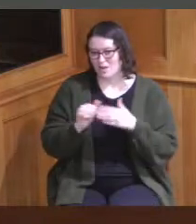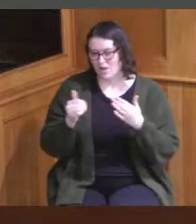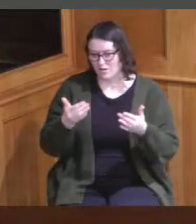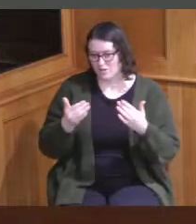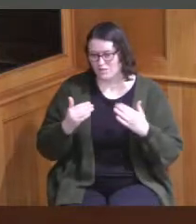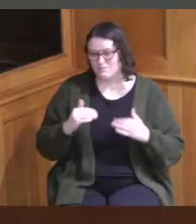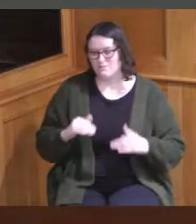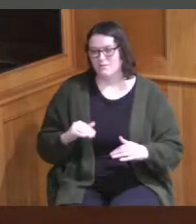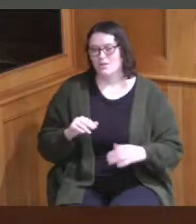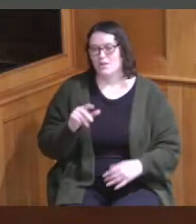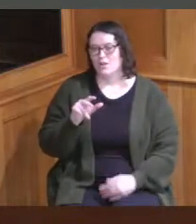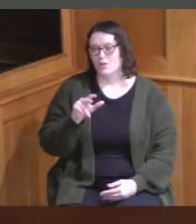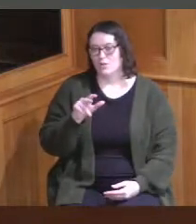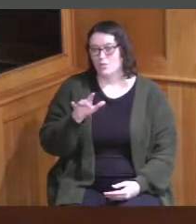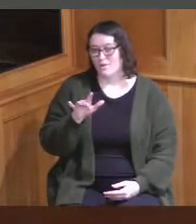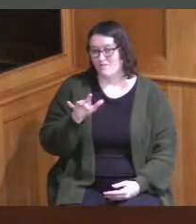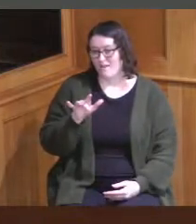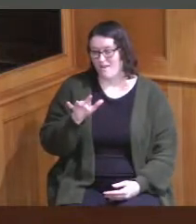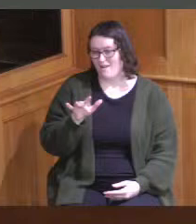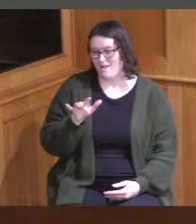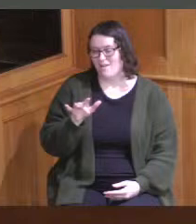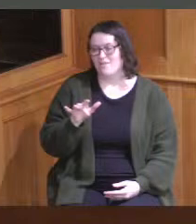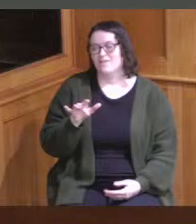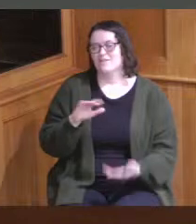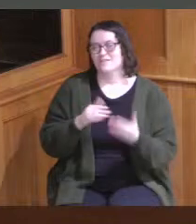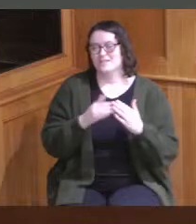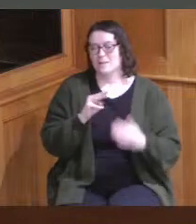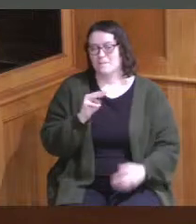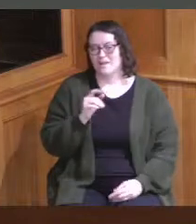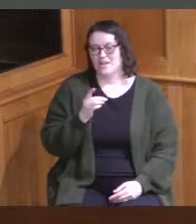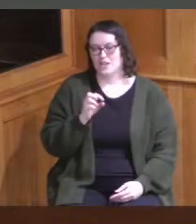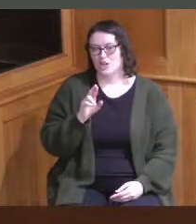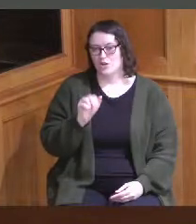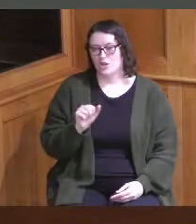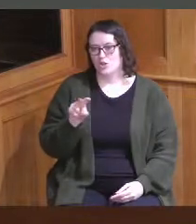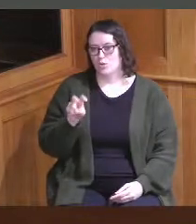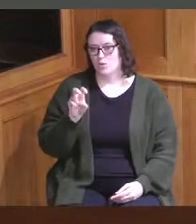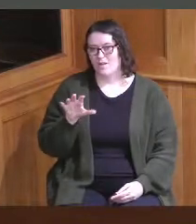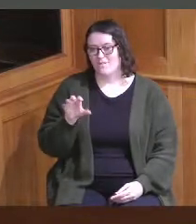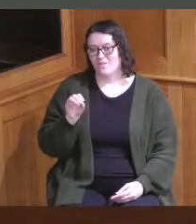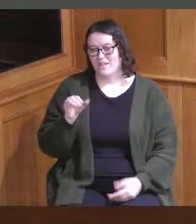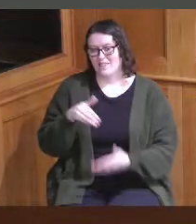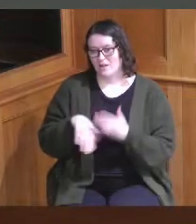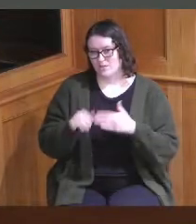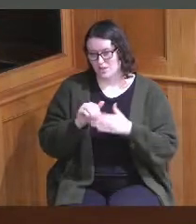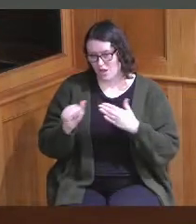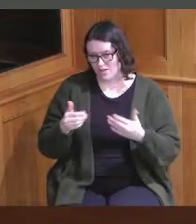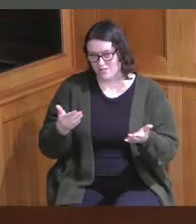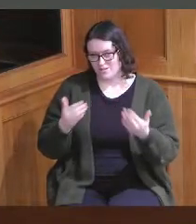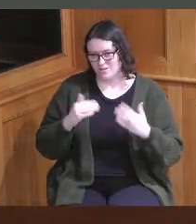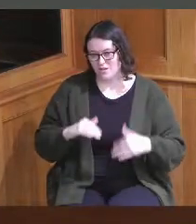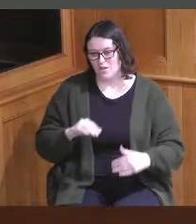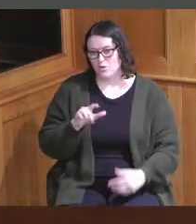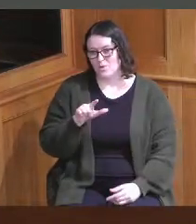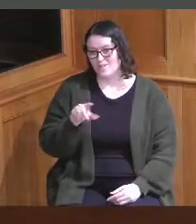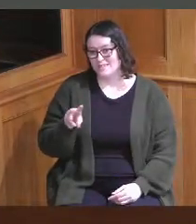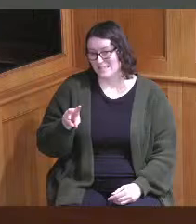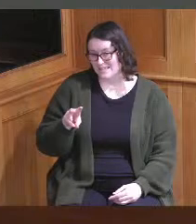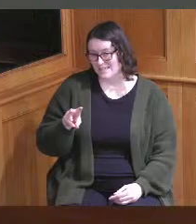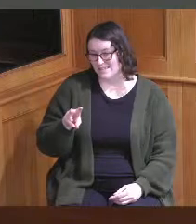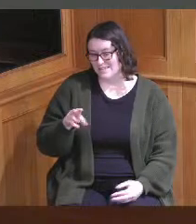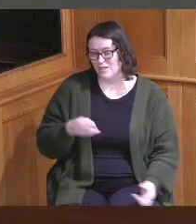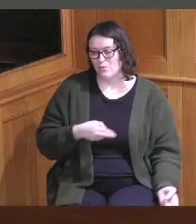$412,136. Item 25 is the City of Madeira for $250,000. Item 26 is